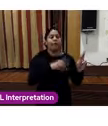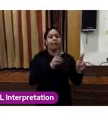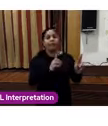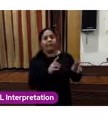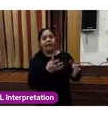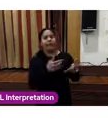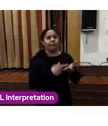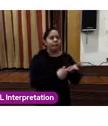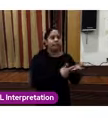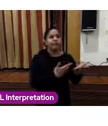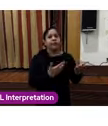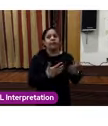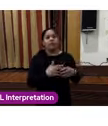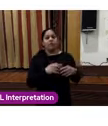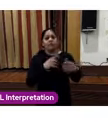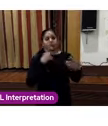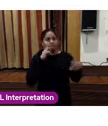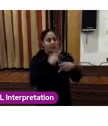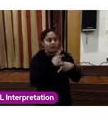Bryan.